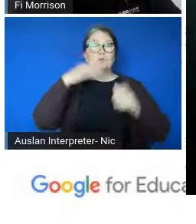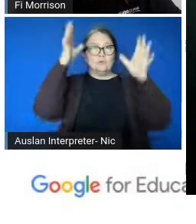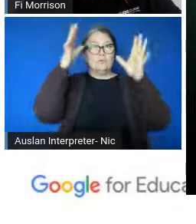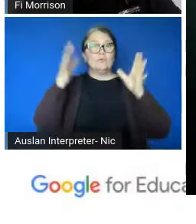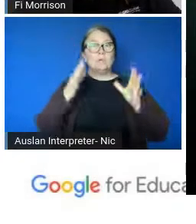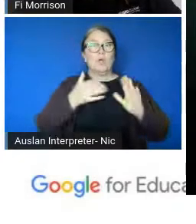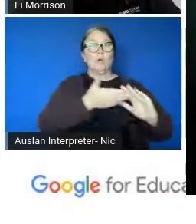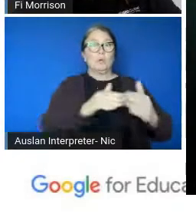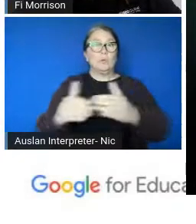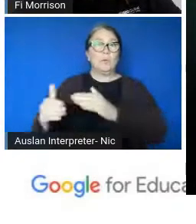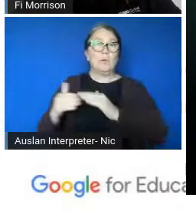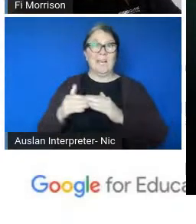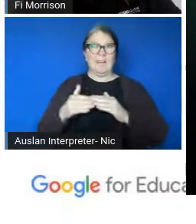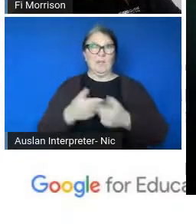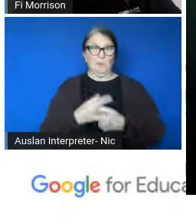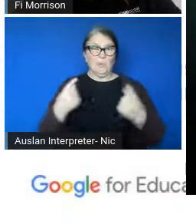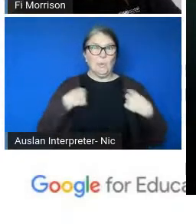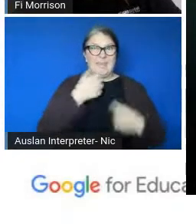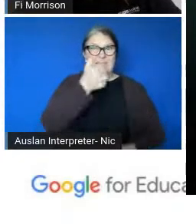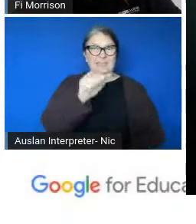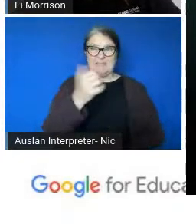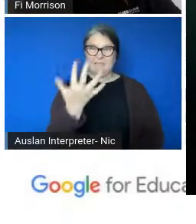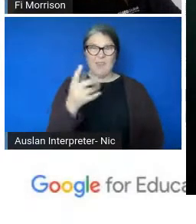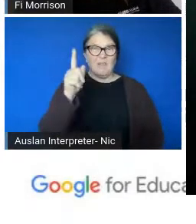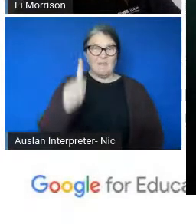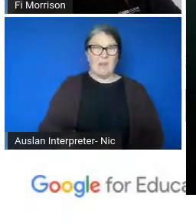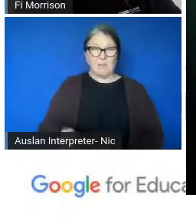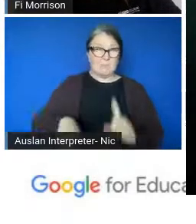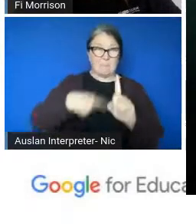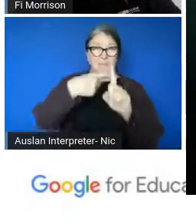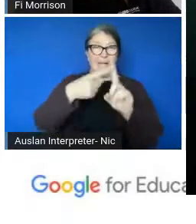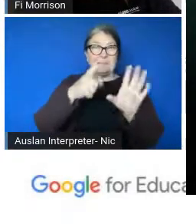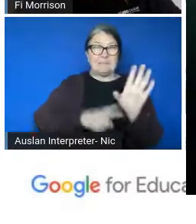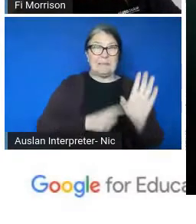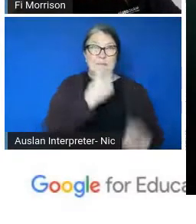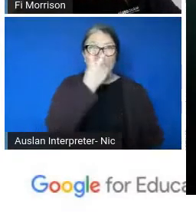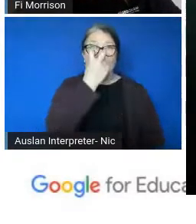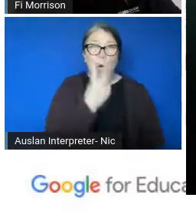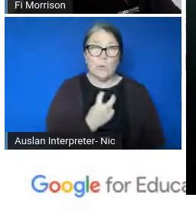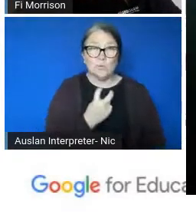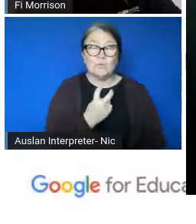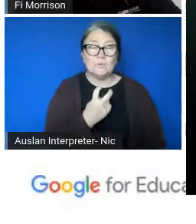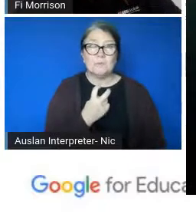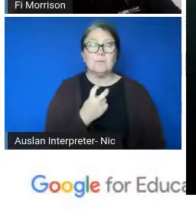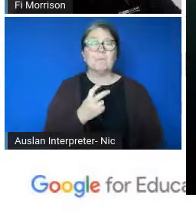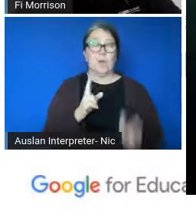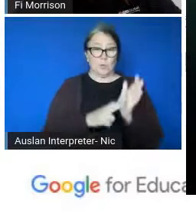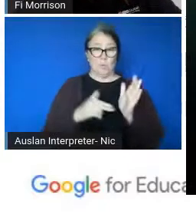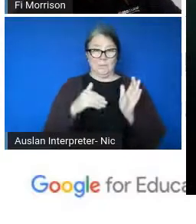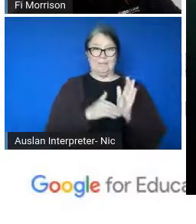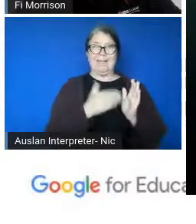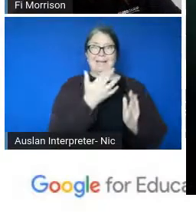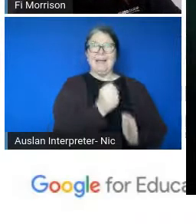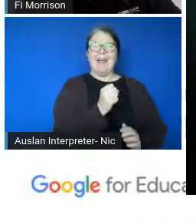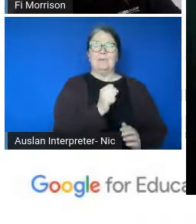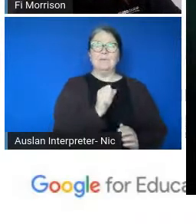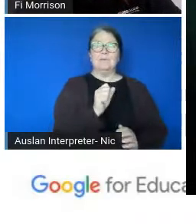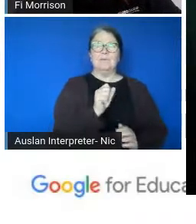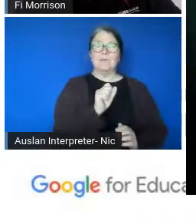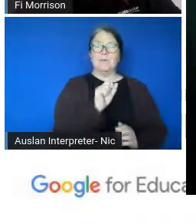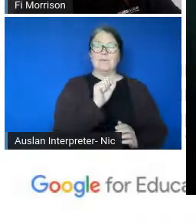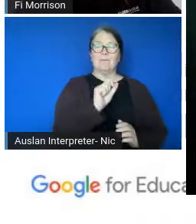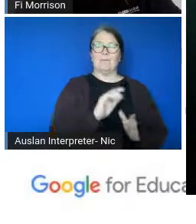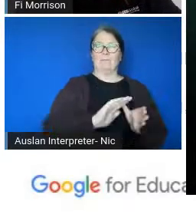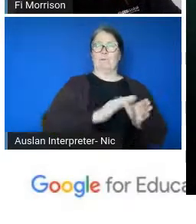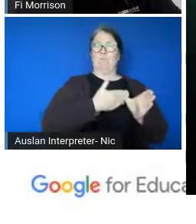world, 65,000 plus years. And in New Zealand, we have First Nations people in New Zealand and all over the Pacific, and they've